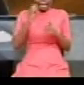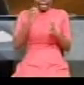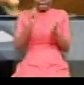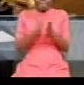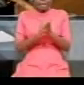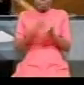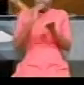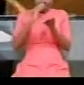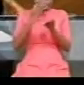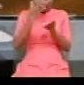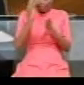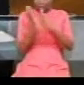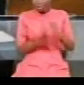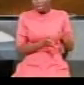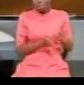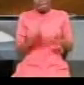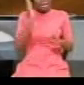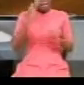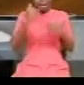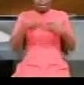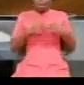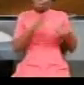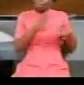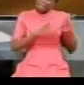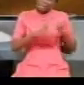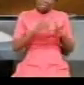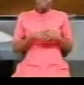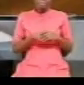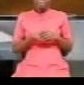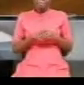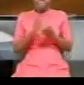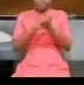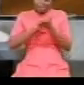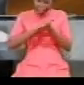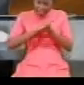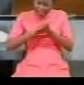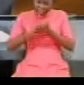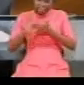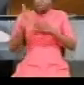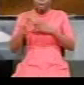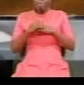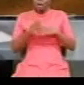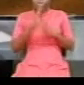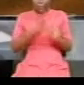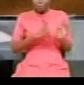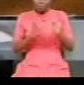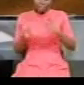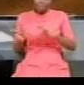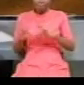that forsakes shall have mercy. Clean up, be ready.